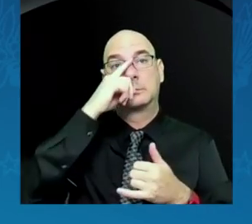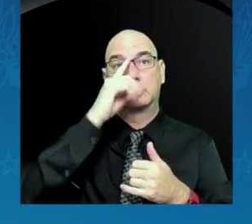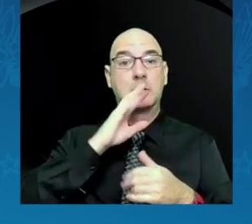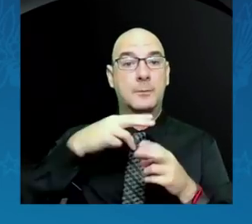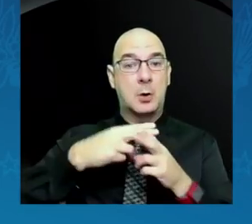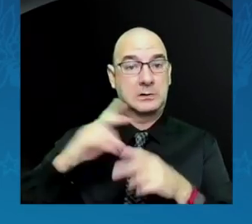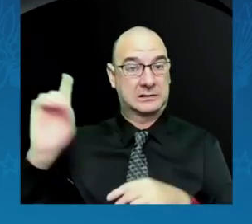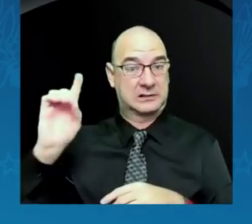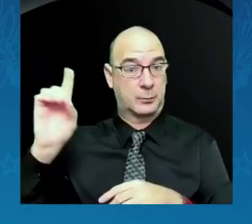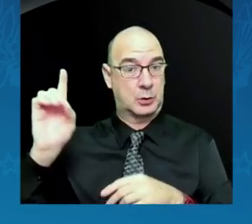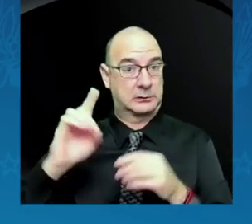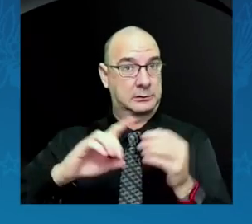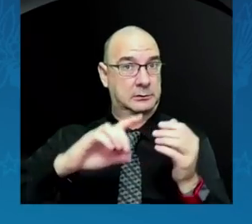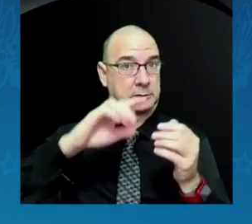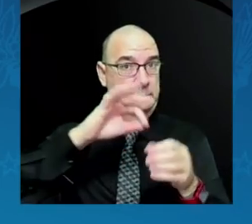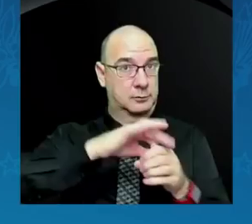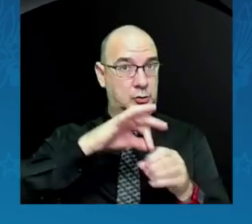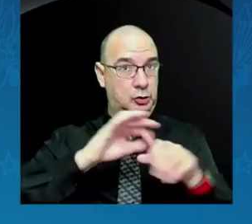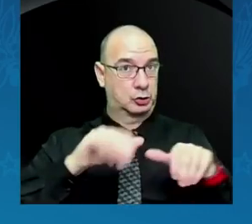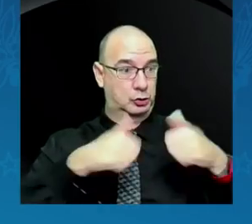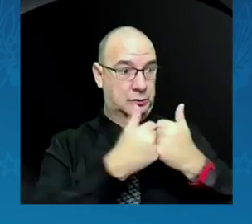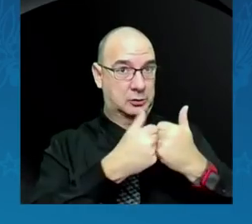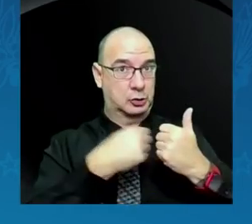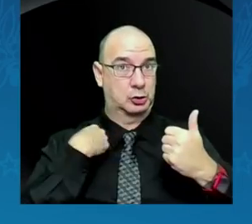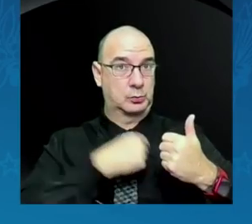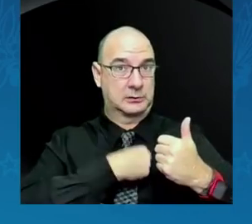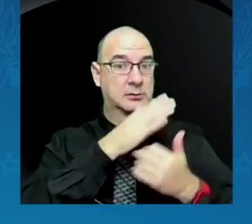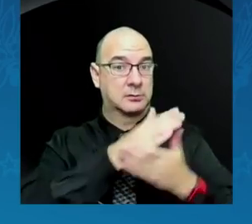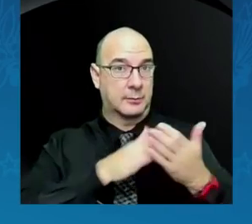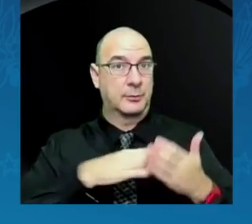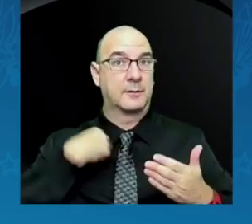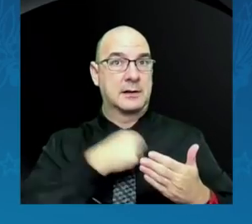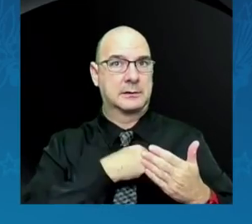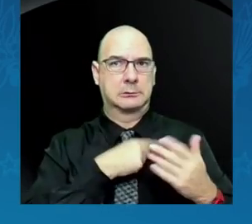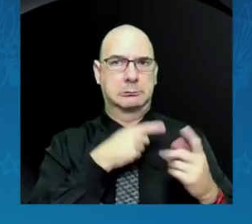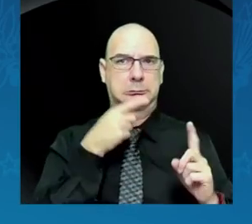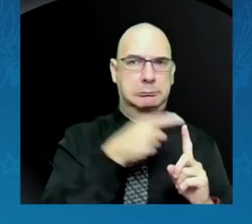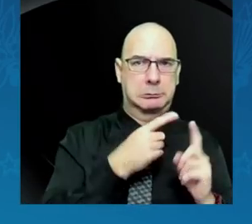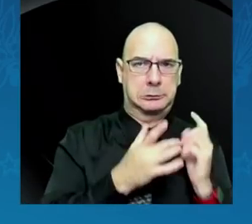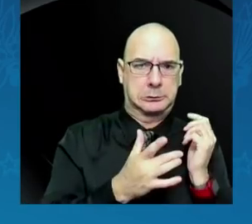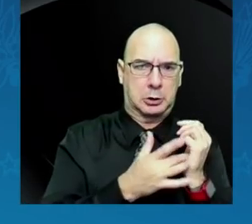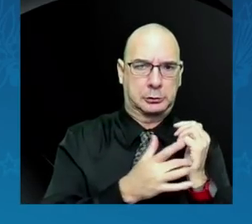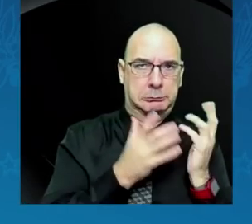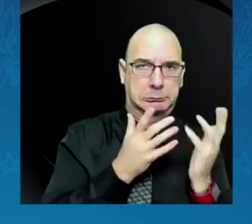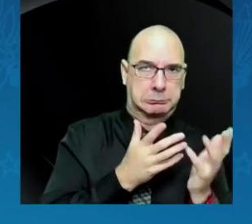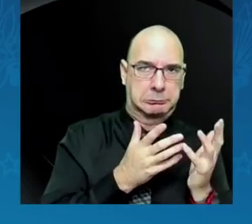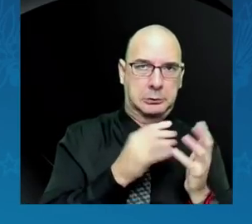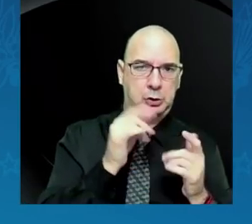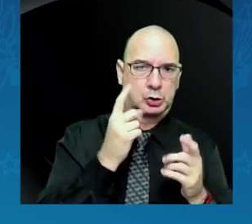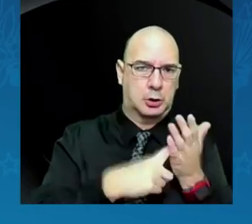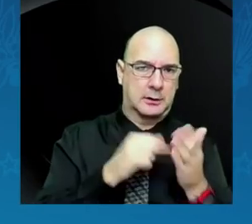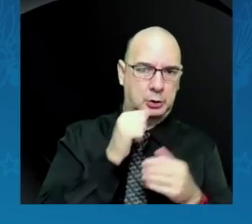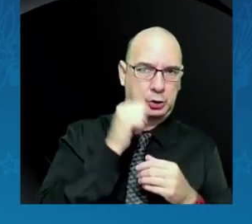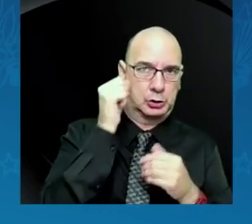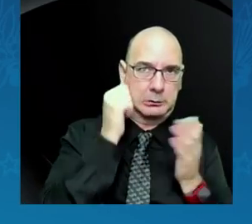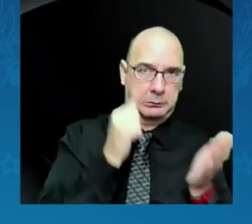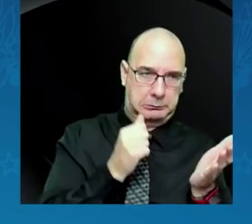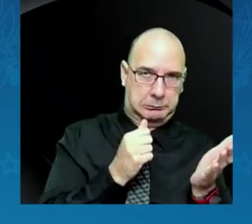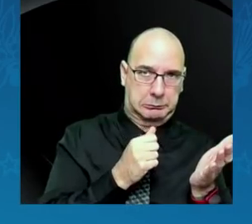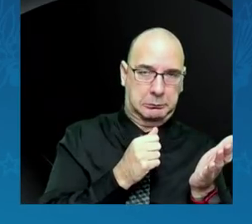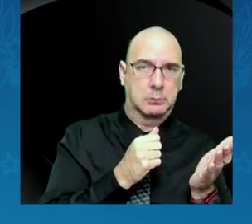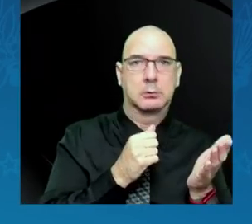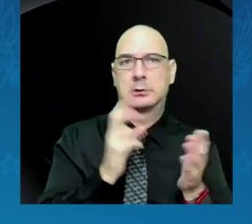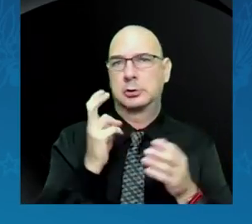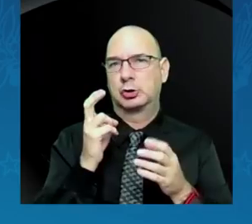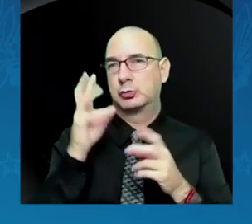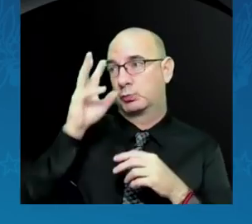former topic, which is technology, and again, I talked about that yesterday. It's an issue that President Macron and I talked about it, a mutual